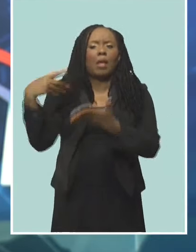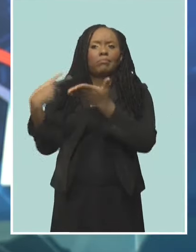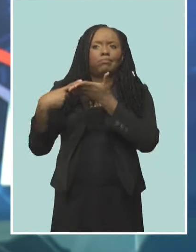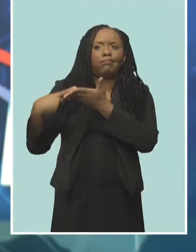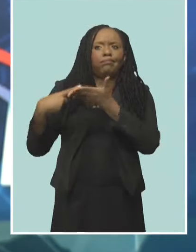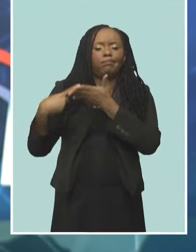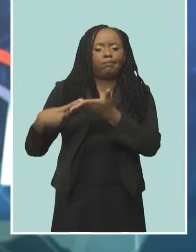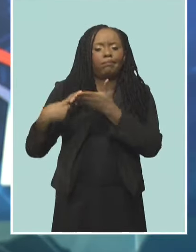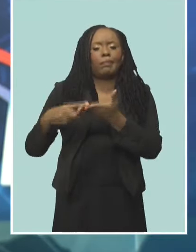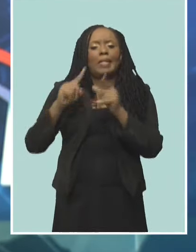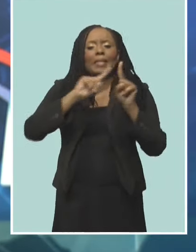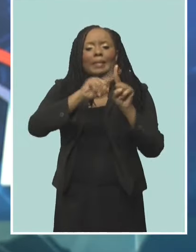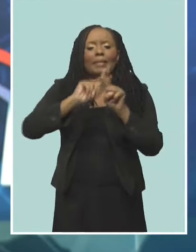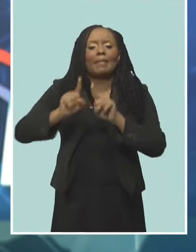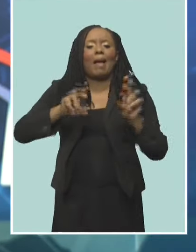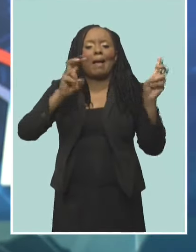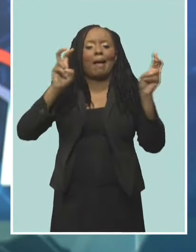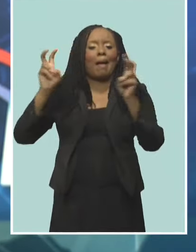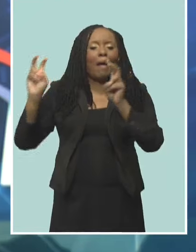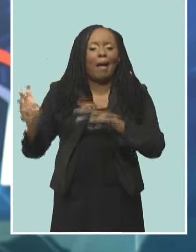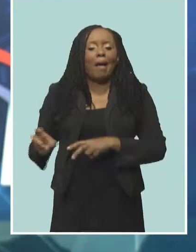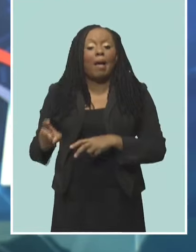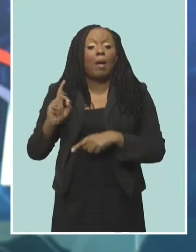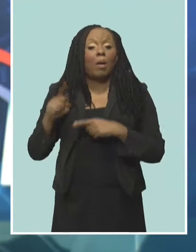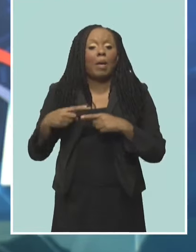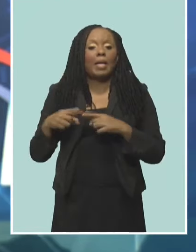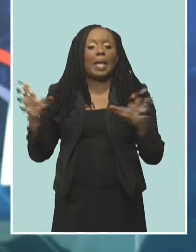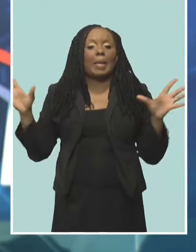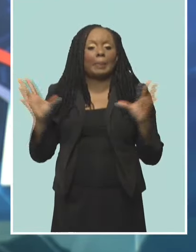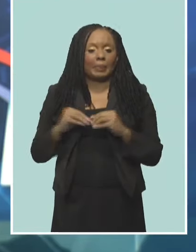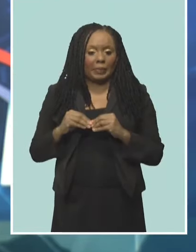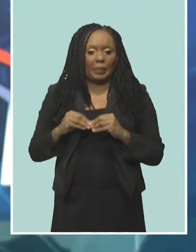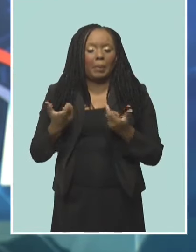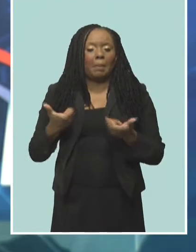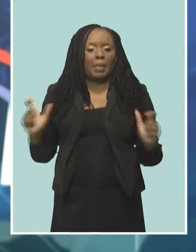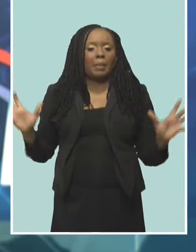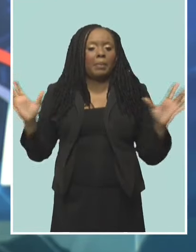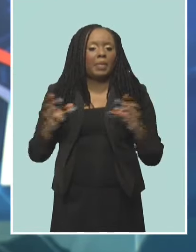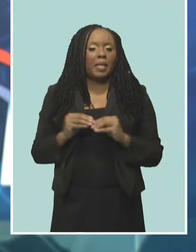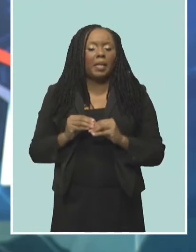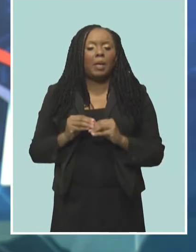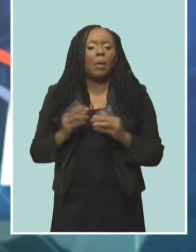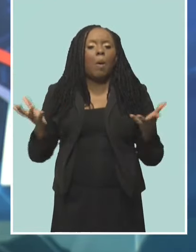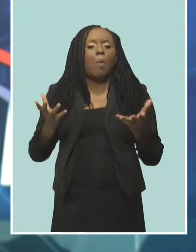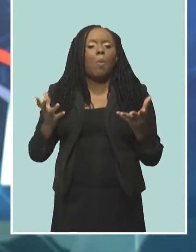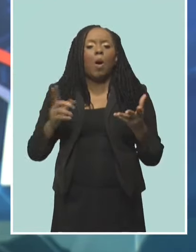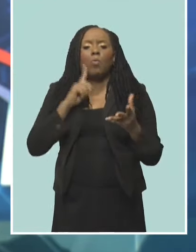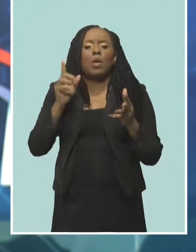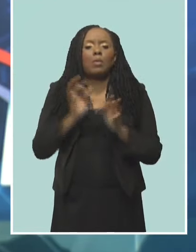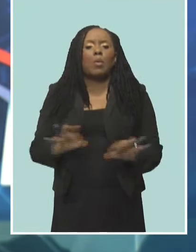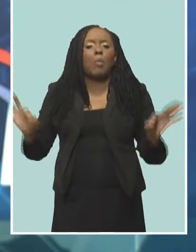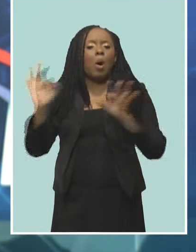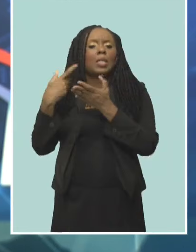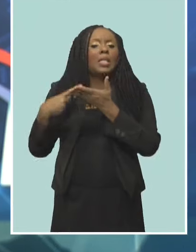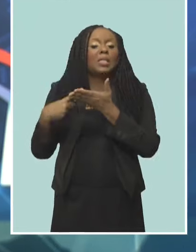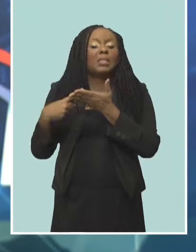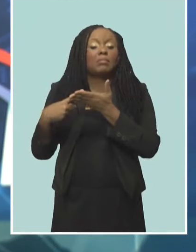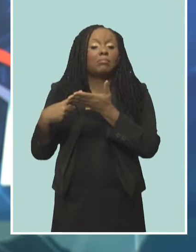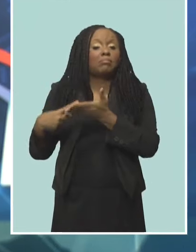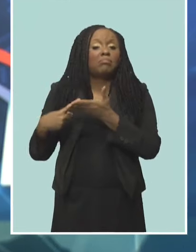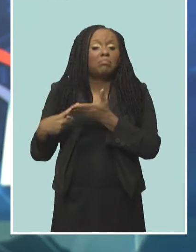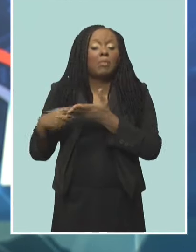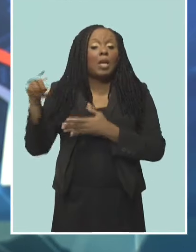affecting the region at their 47th conference. Foremost among them is climate change, which comes as several countries continue